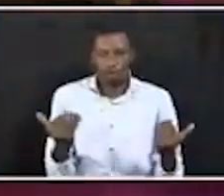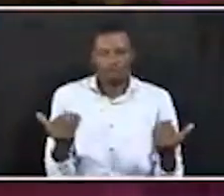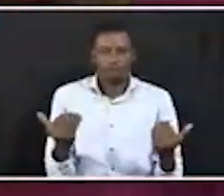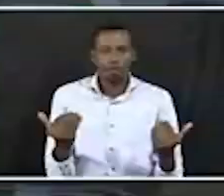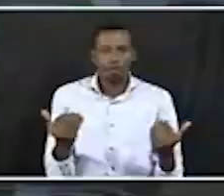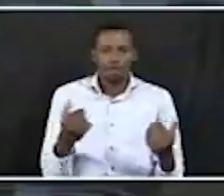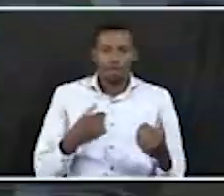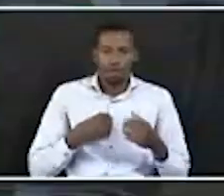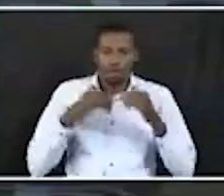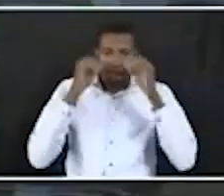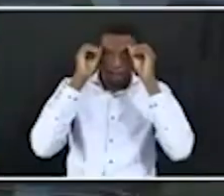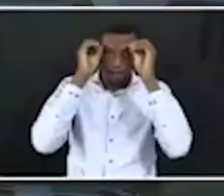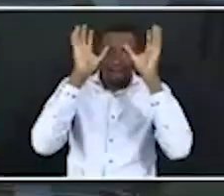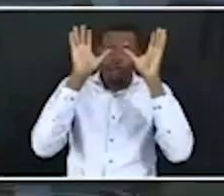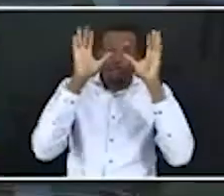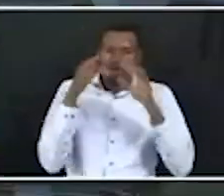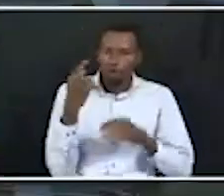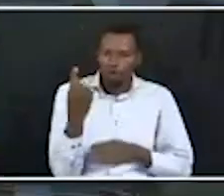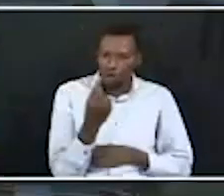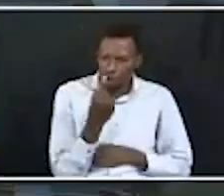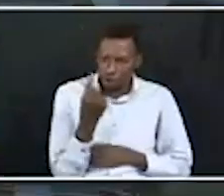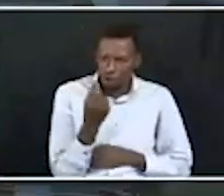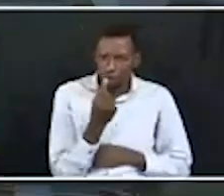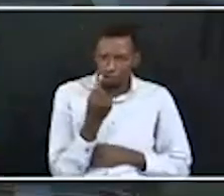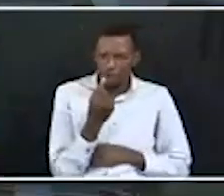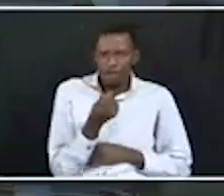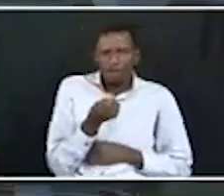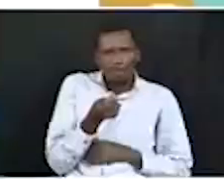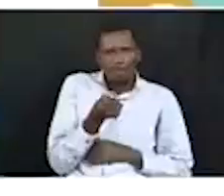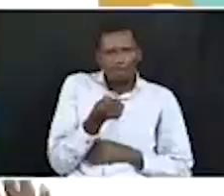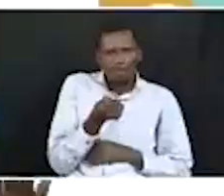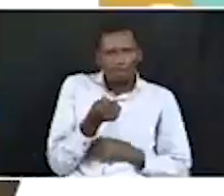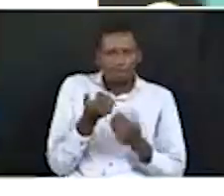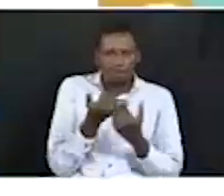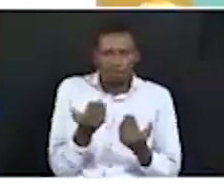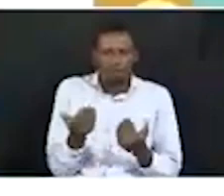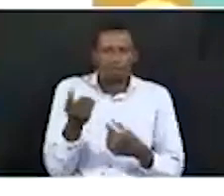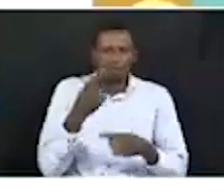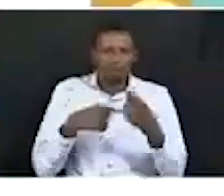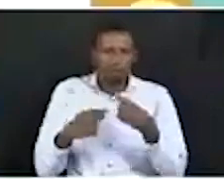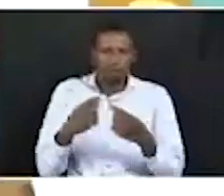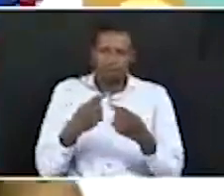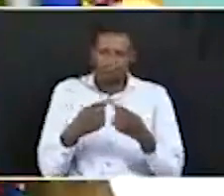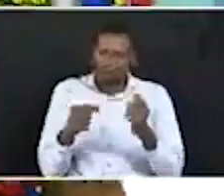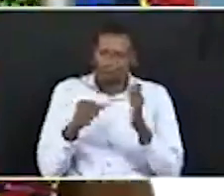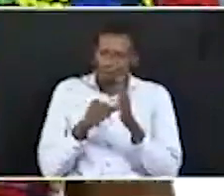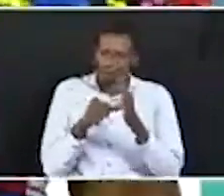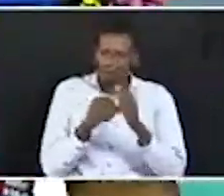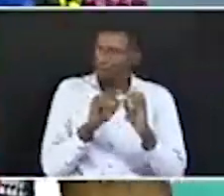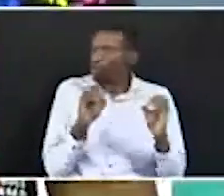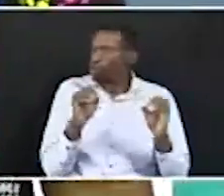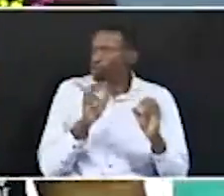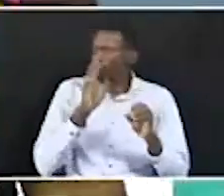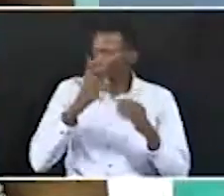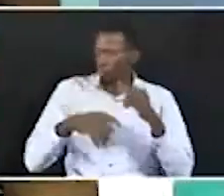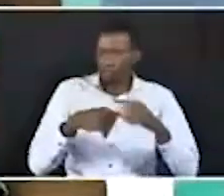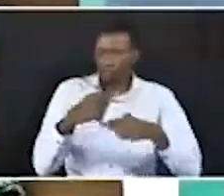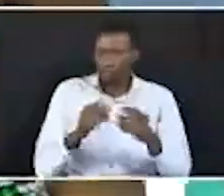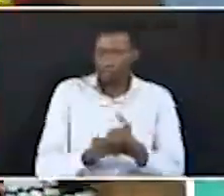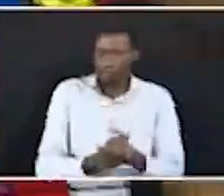I'm surprised that only a quarter of us have turned up. But nonetheless, we shall continue.